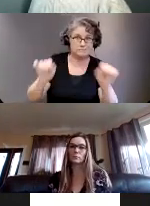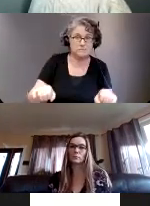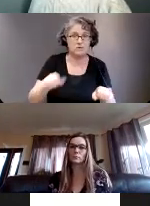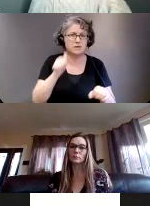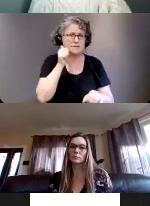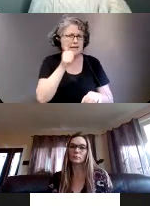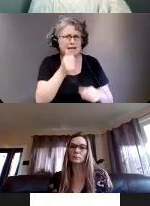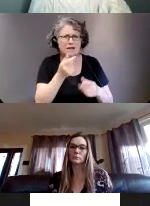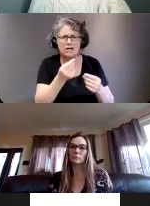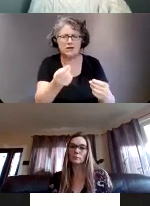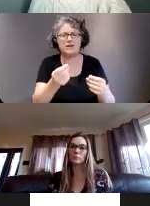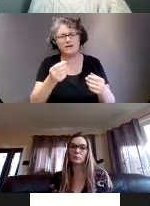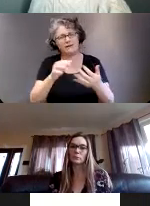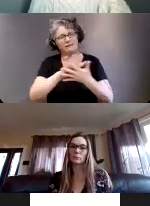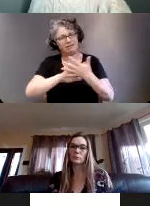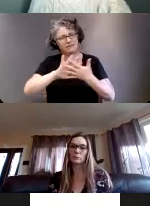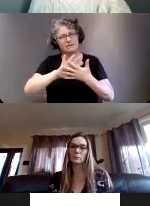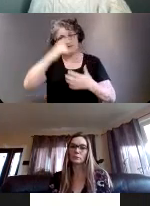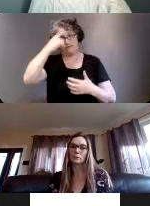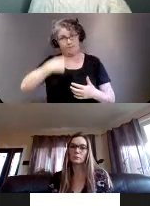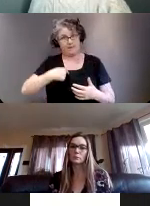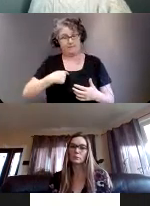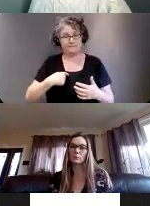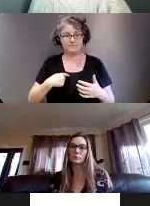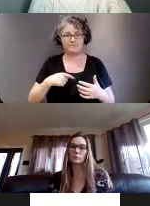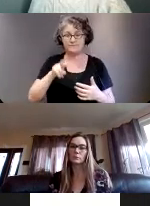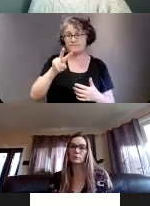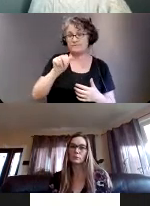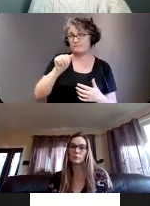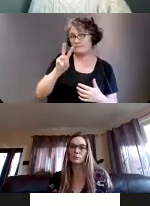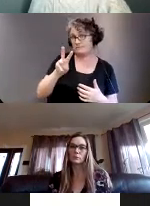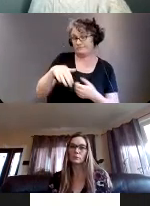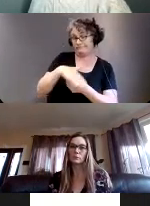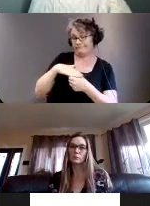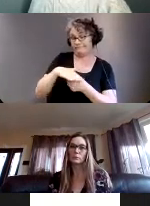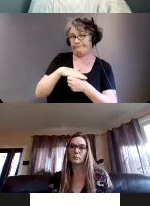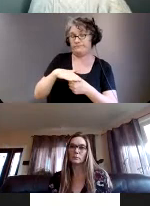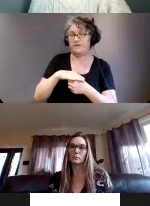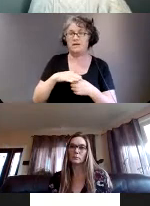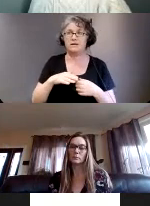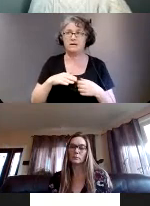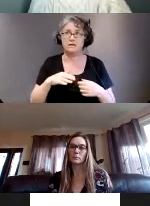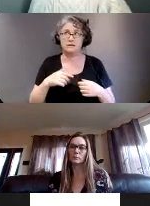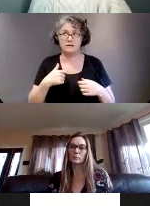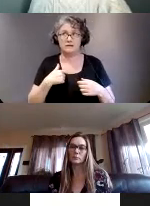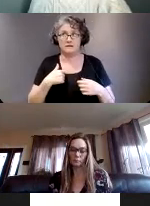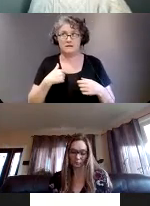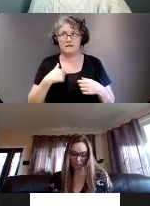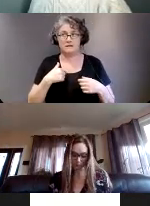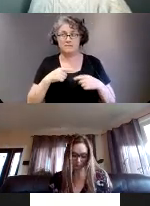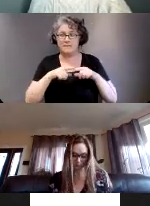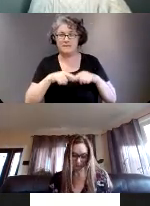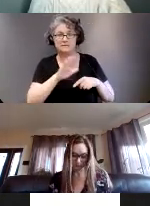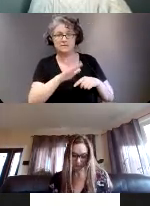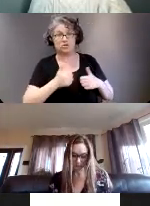for me, in my work in the violence against women sector, it would very much be about at what point the survivor, the